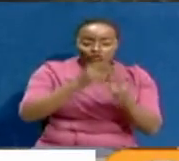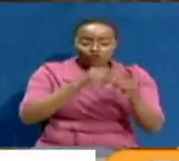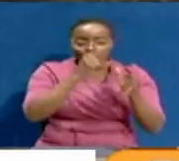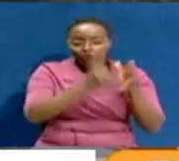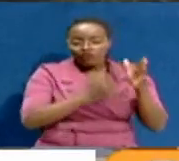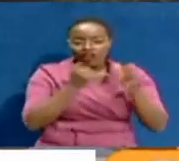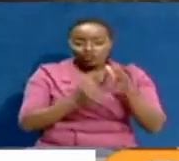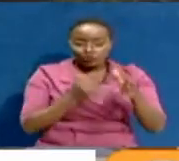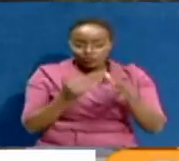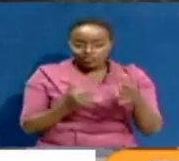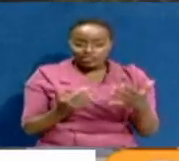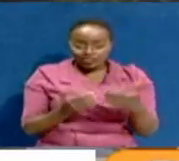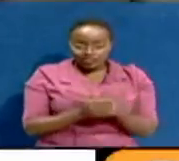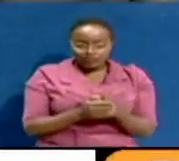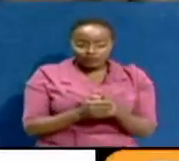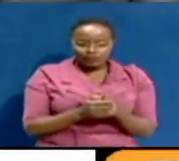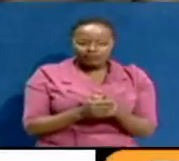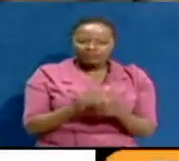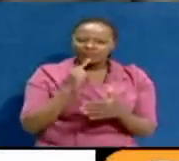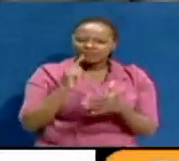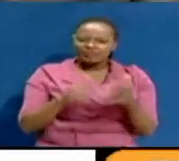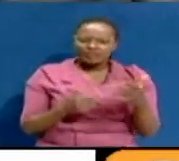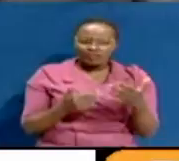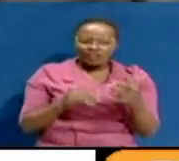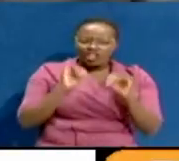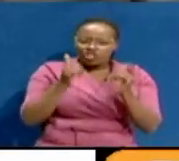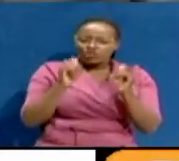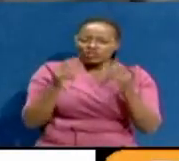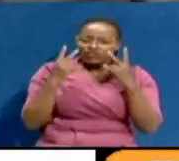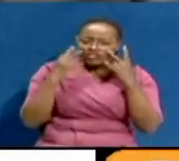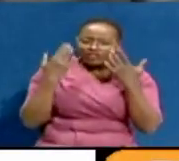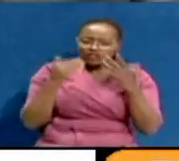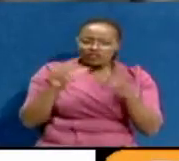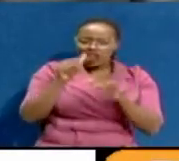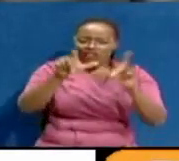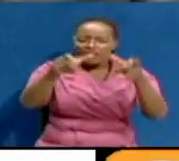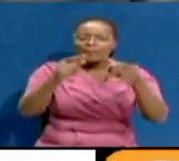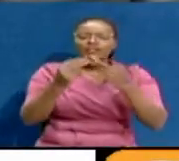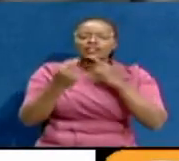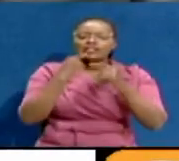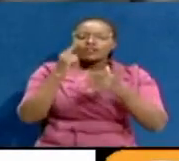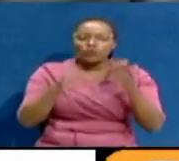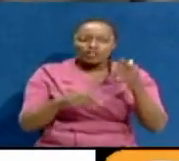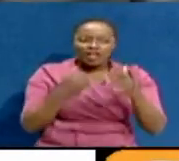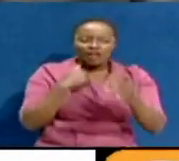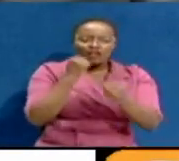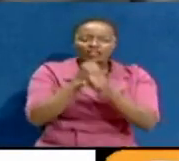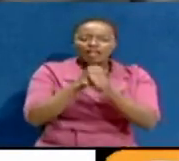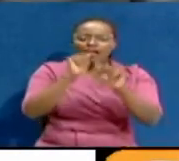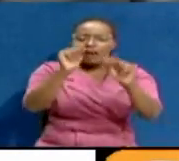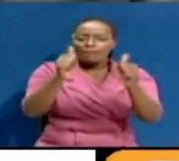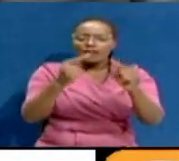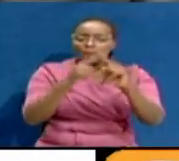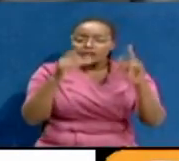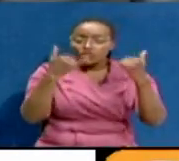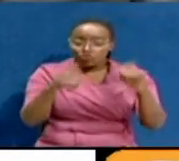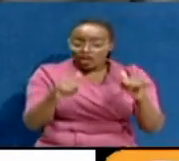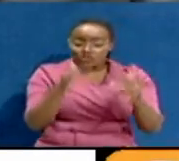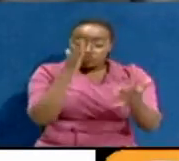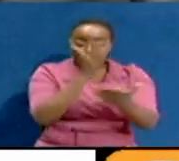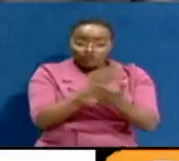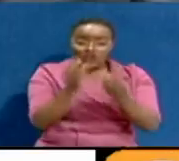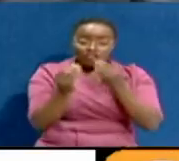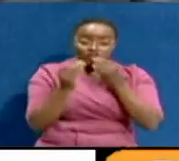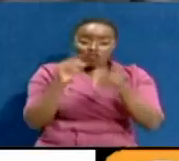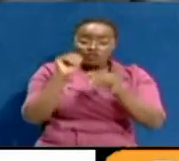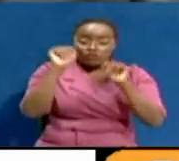factories. Tell me this, and this is news. We've seen other media houses reporting this. We haven't done so yet. We're trying to verify this. But we're